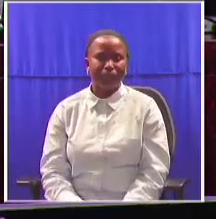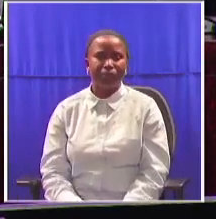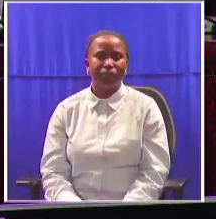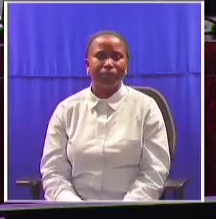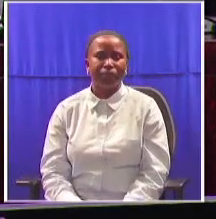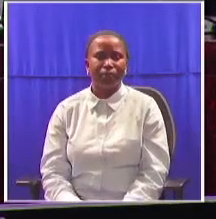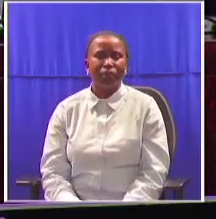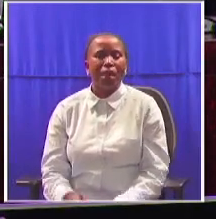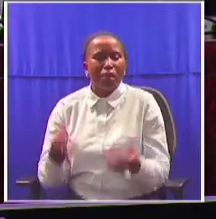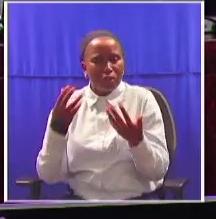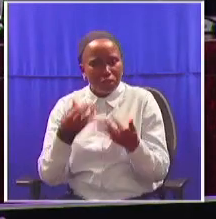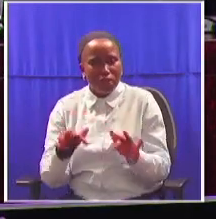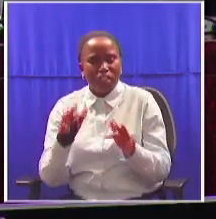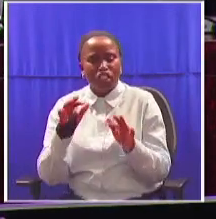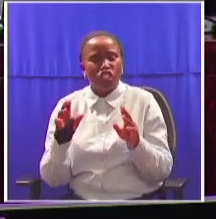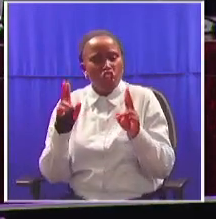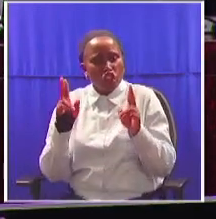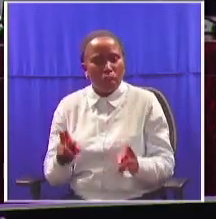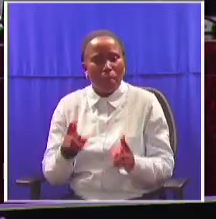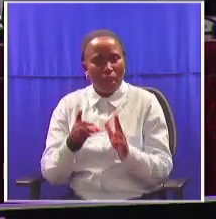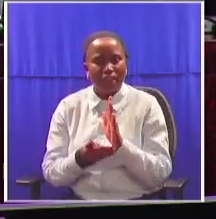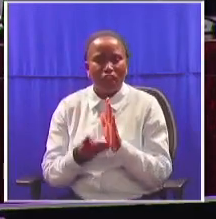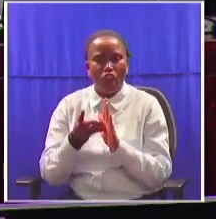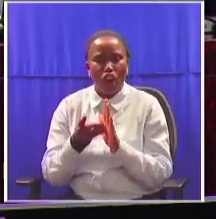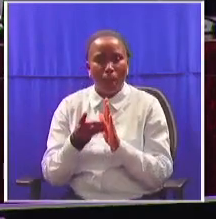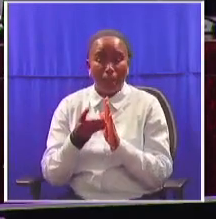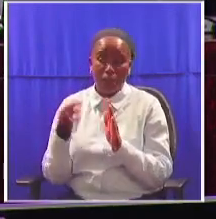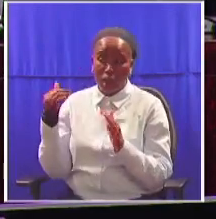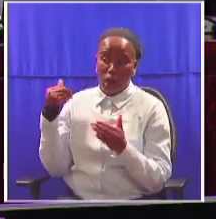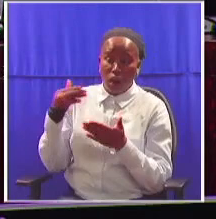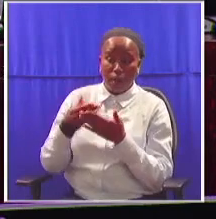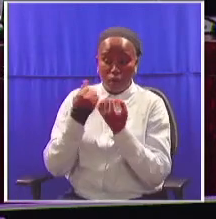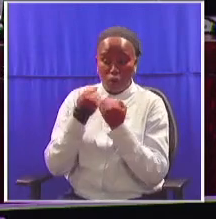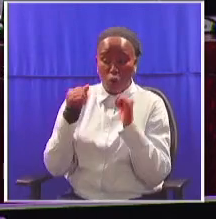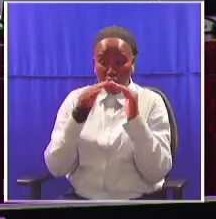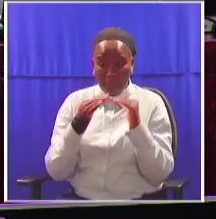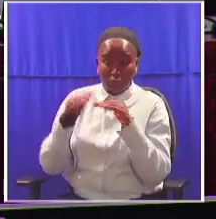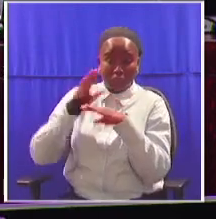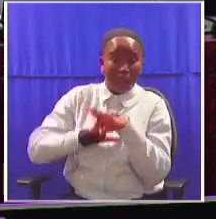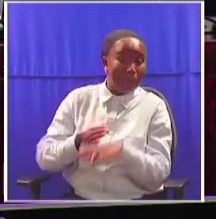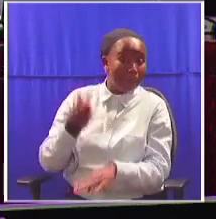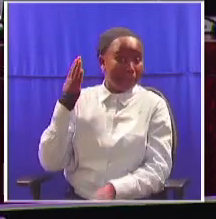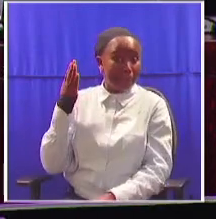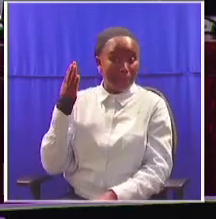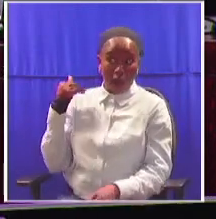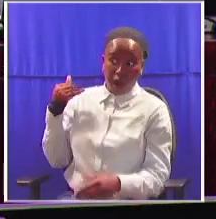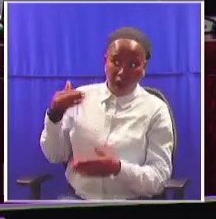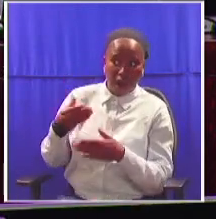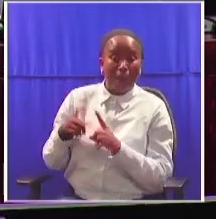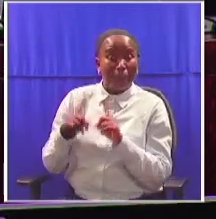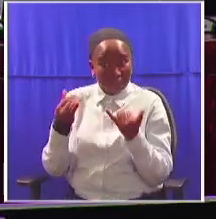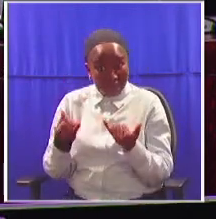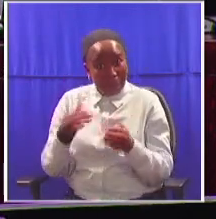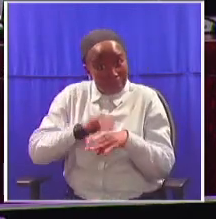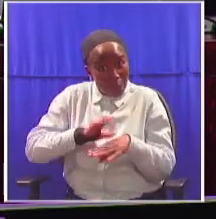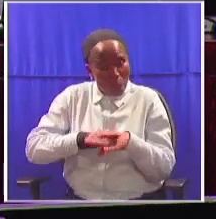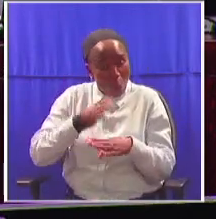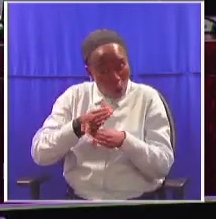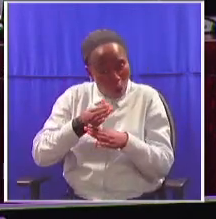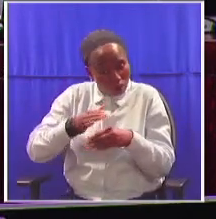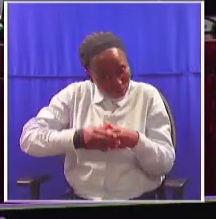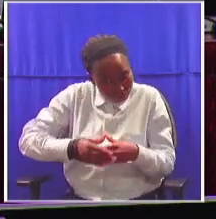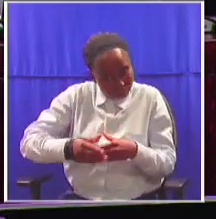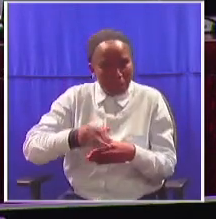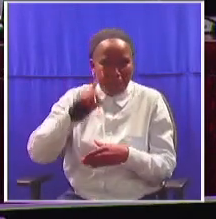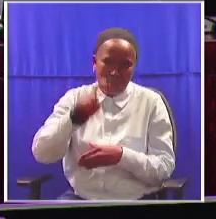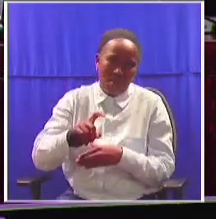human development since the advent of democracy, but there is much more that needs to be done. Let us continue